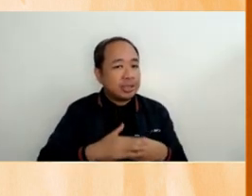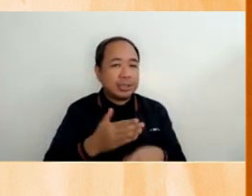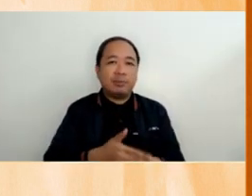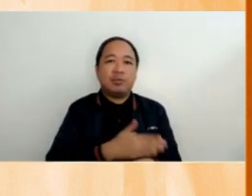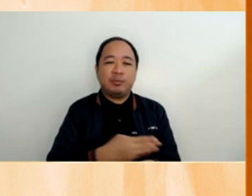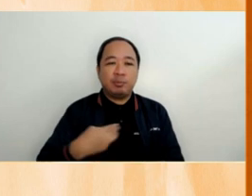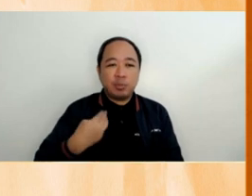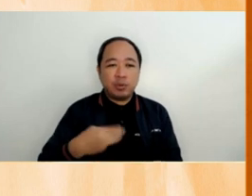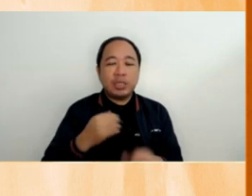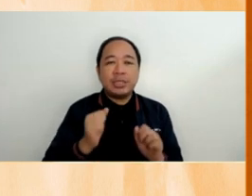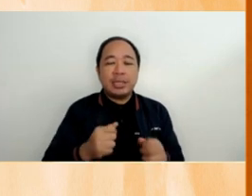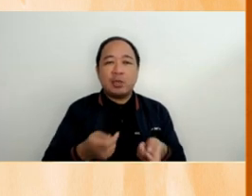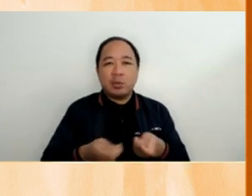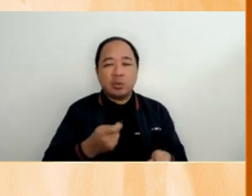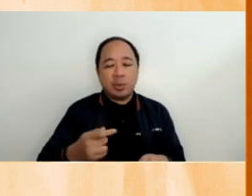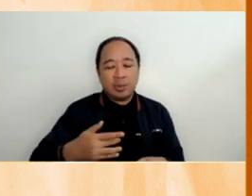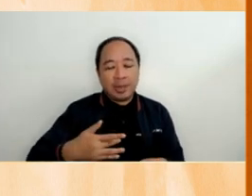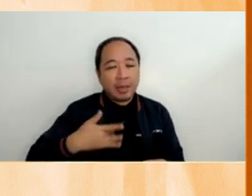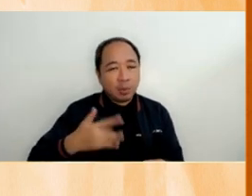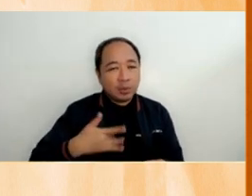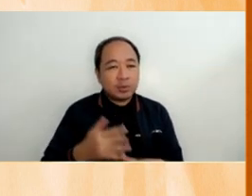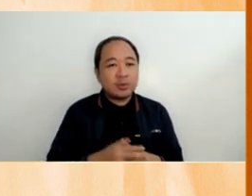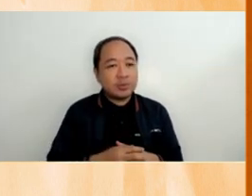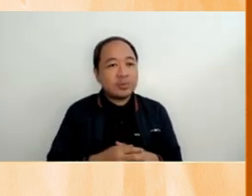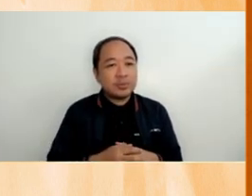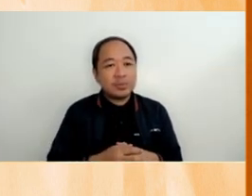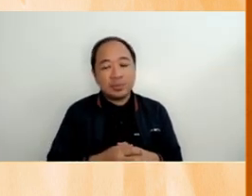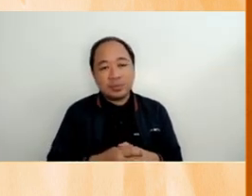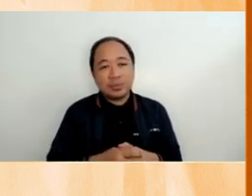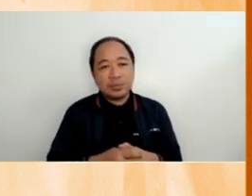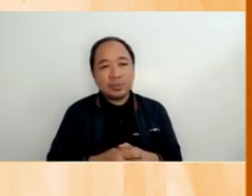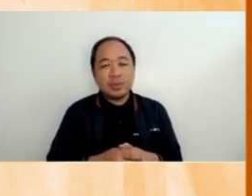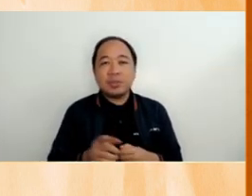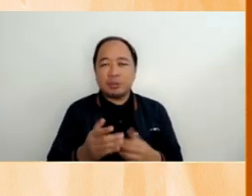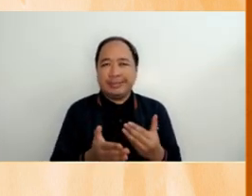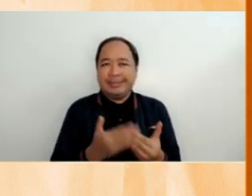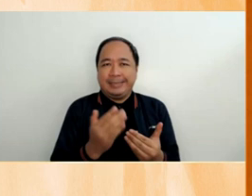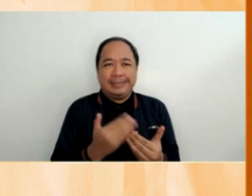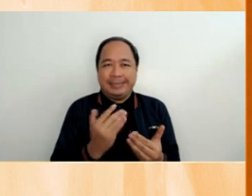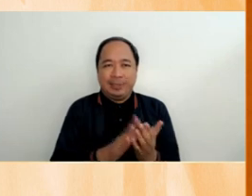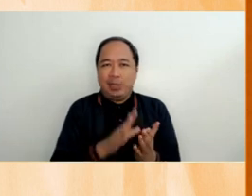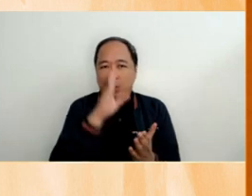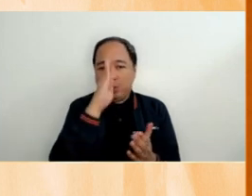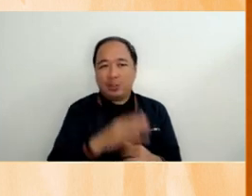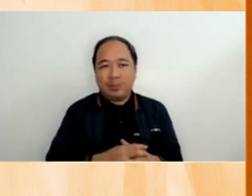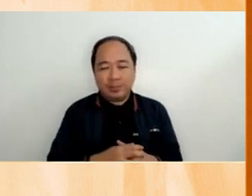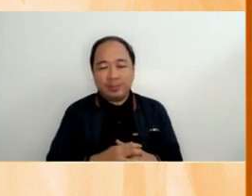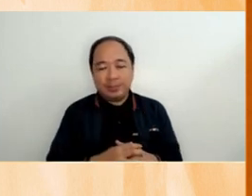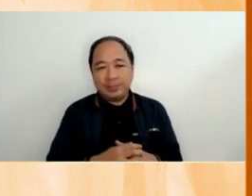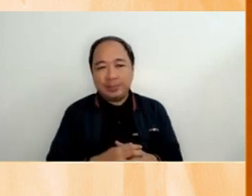improve mood. It can also help with controlling and managing emotions. It's very easy to learn.